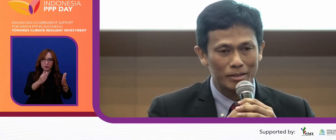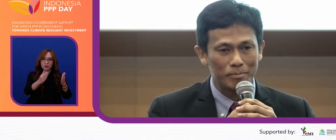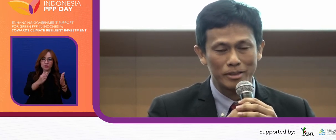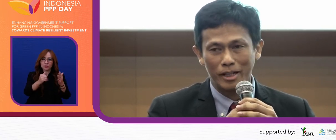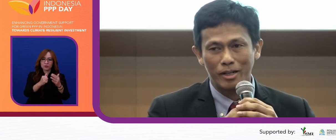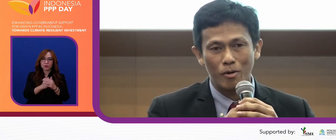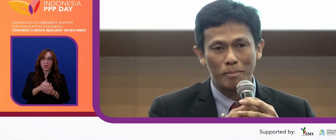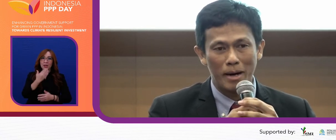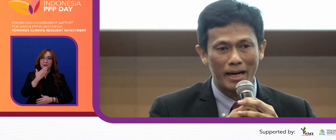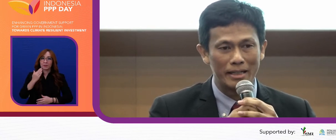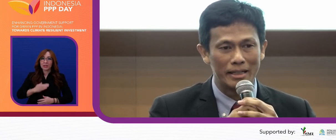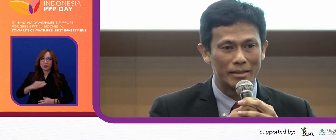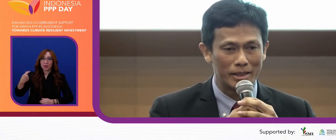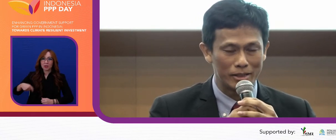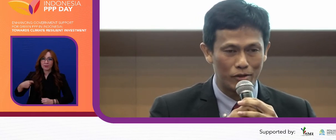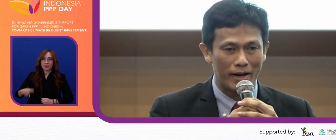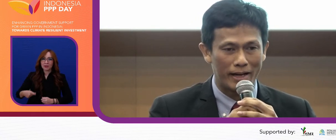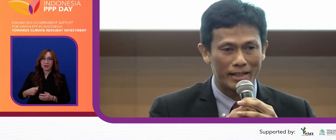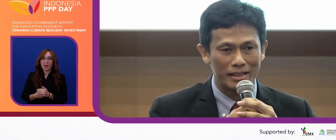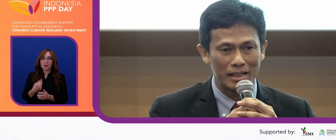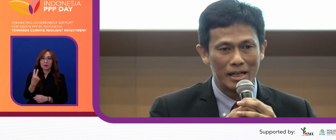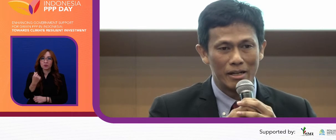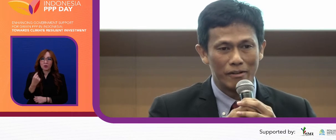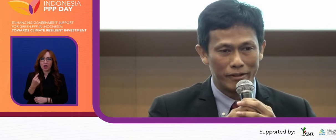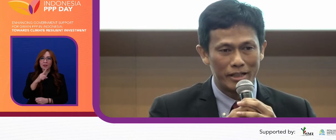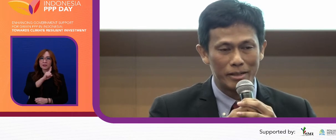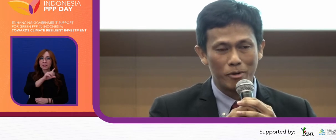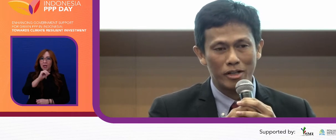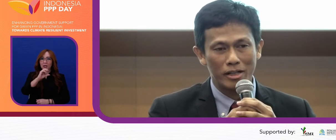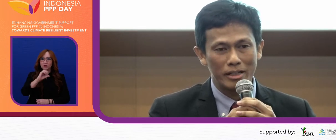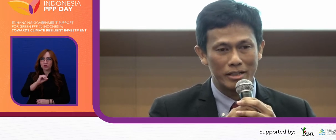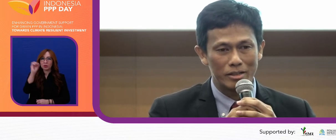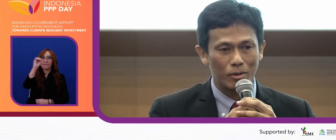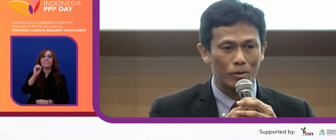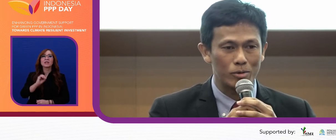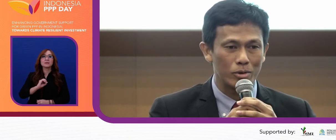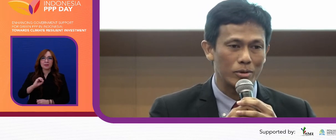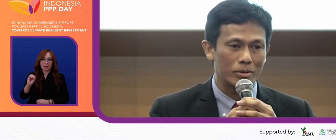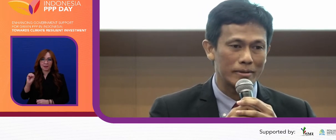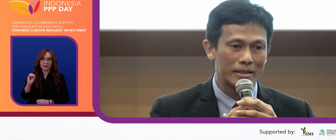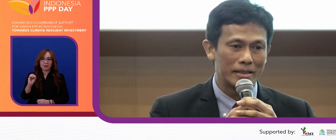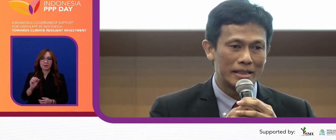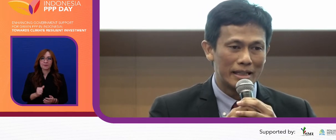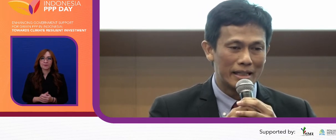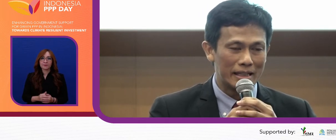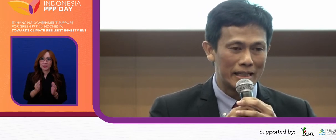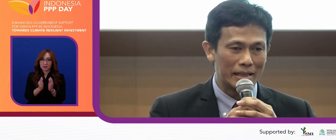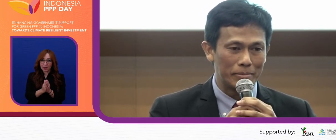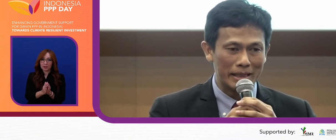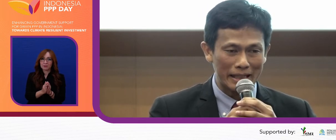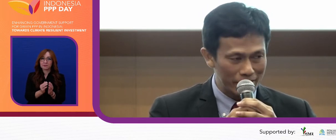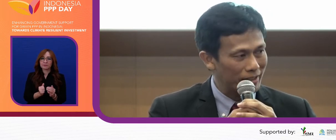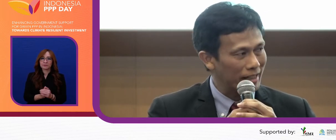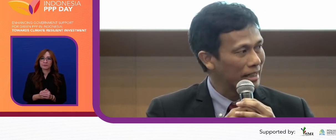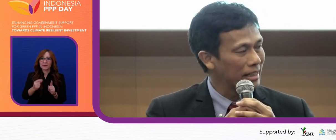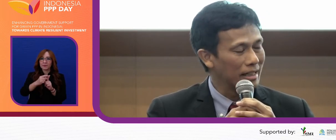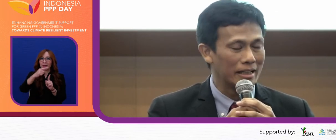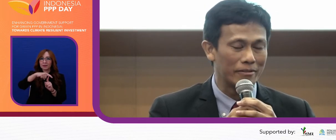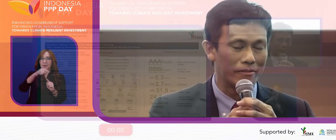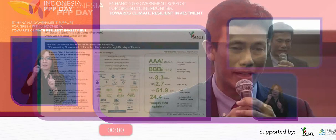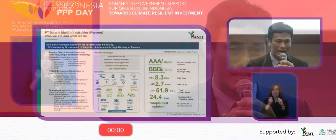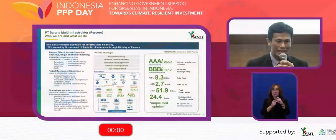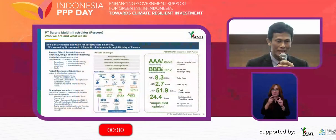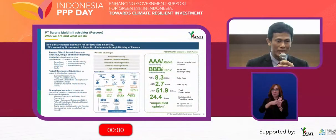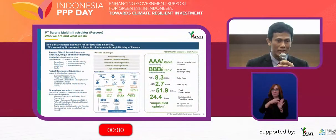under present on by the Minister of Finance border more reasons also been given